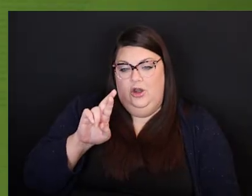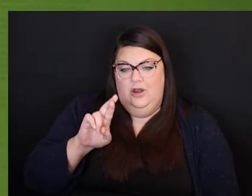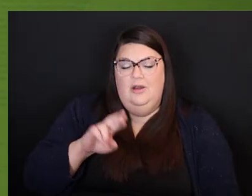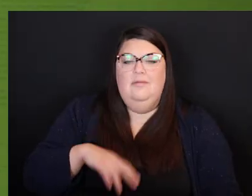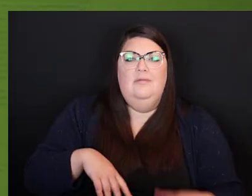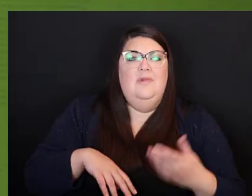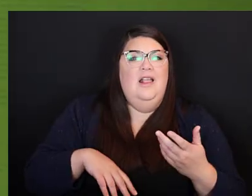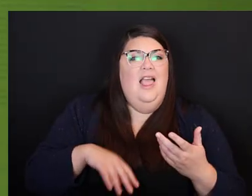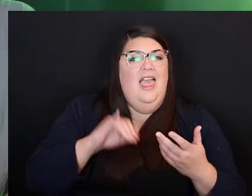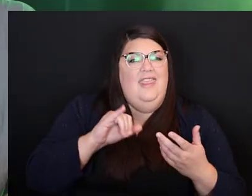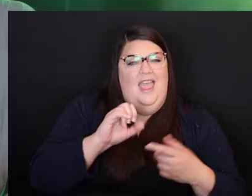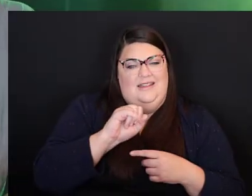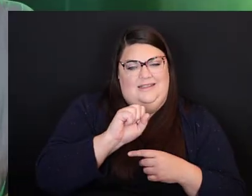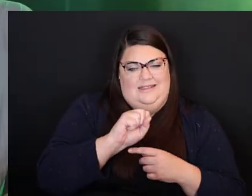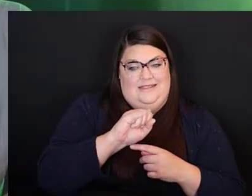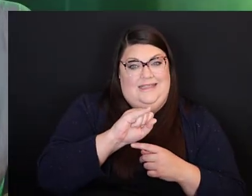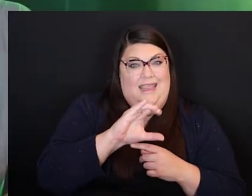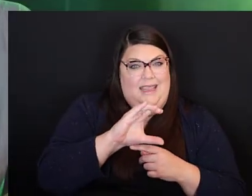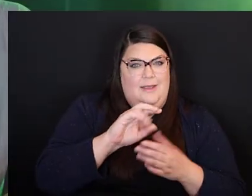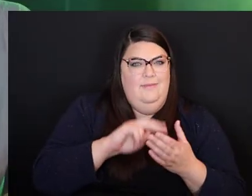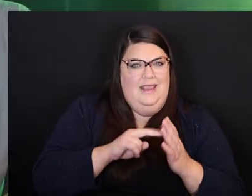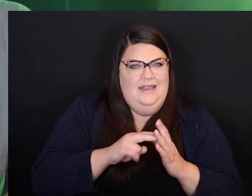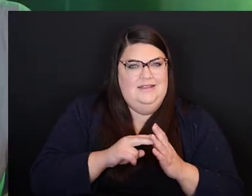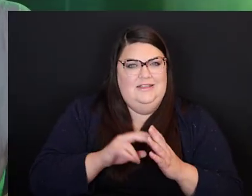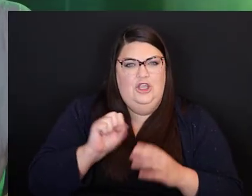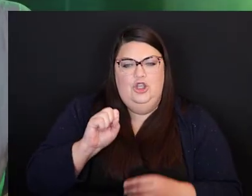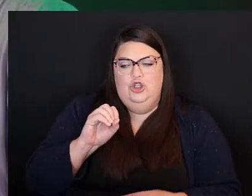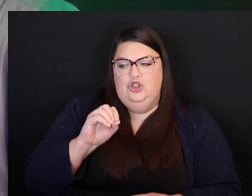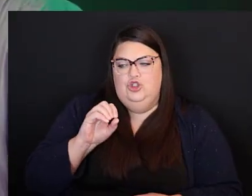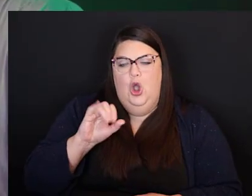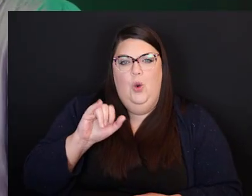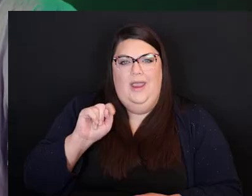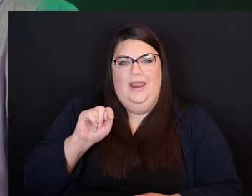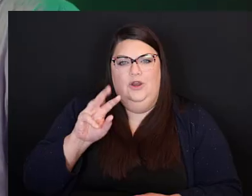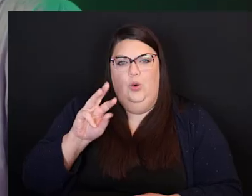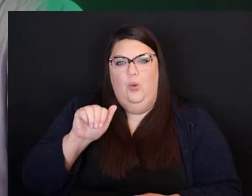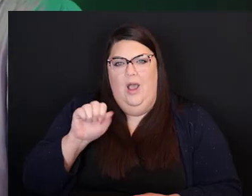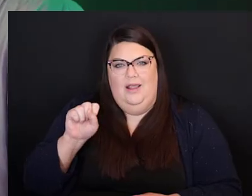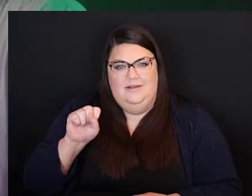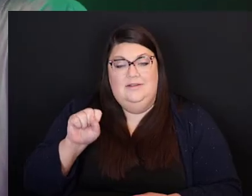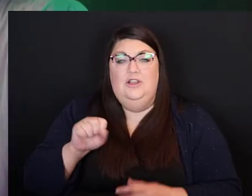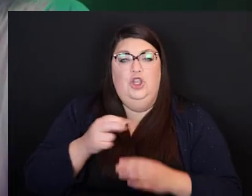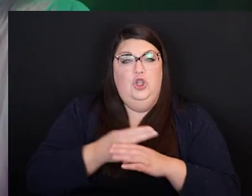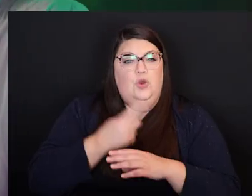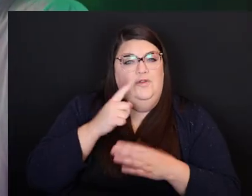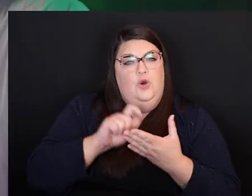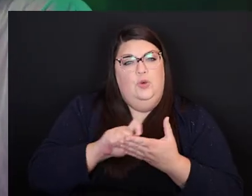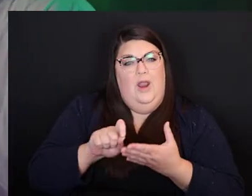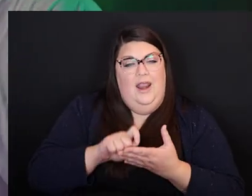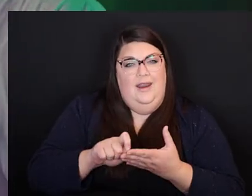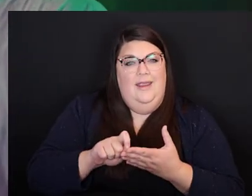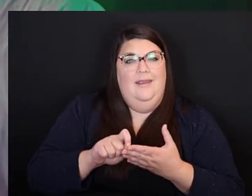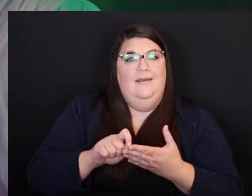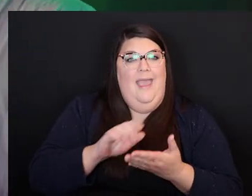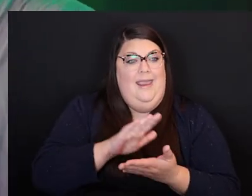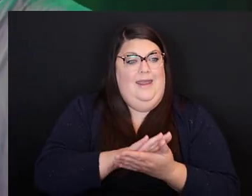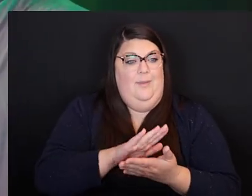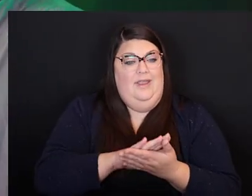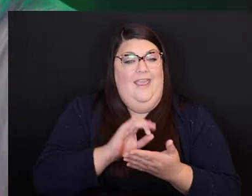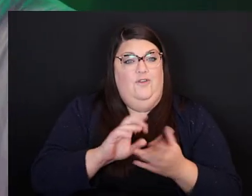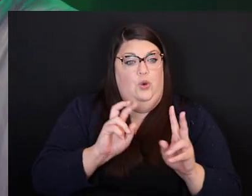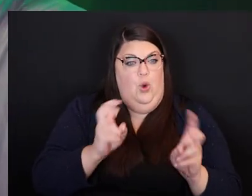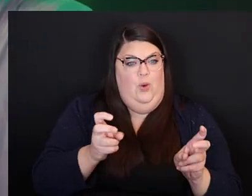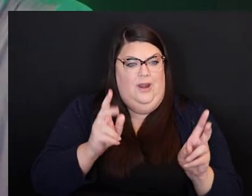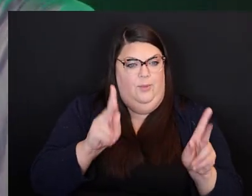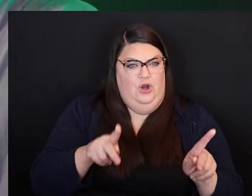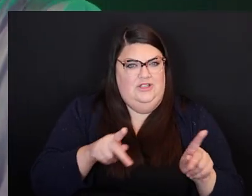adverb that comes from Latin sic, which means so it was. It's used in writing, academic writing, typically when you're quoting